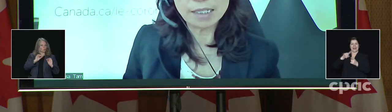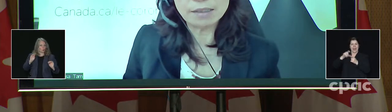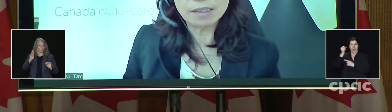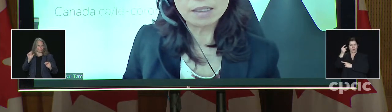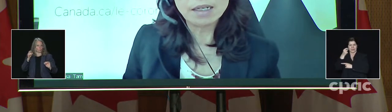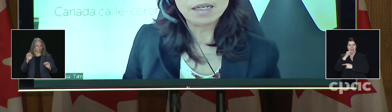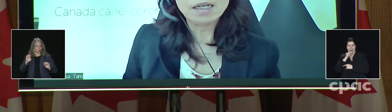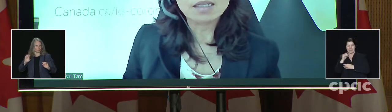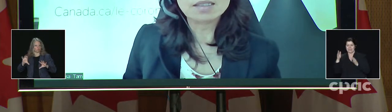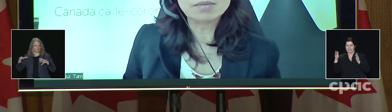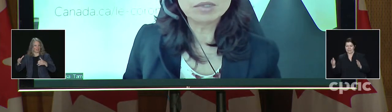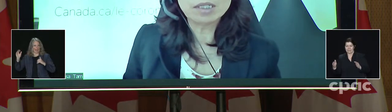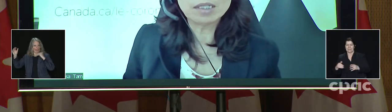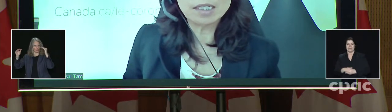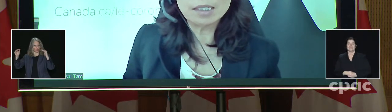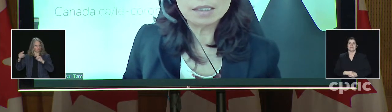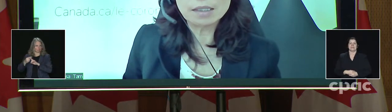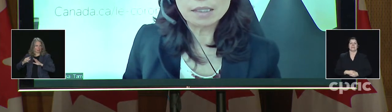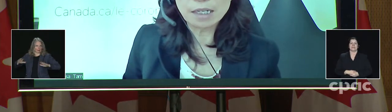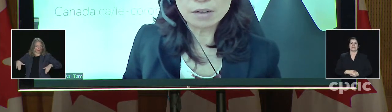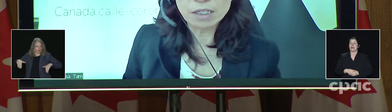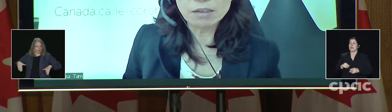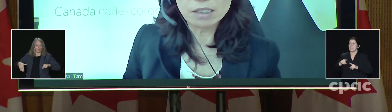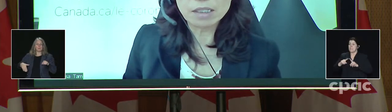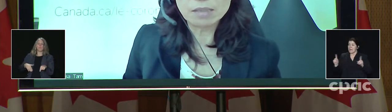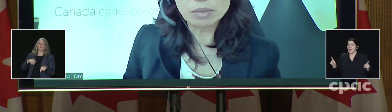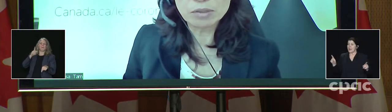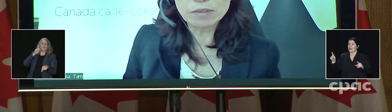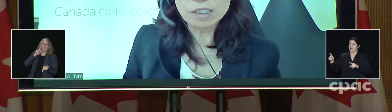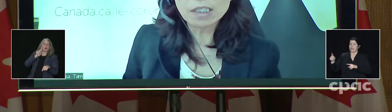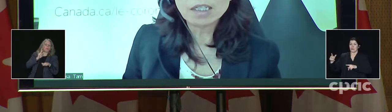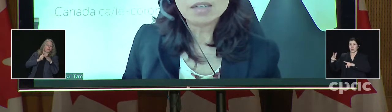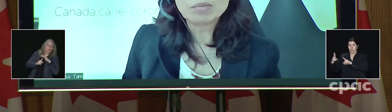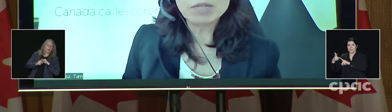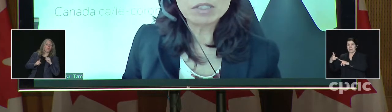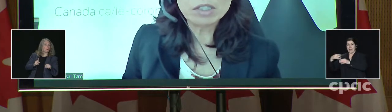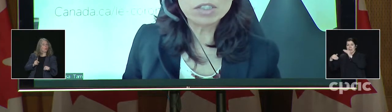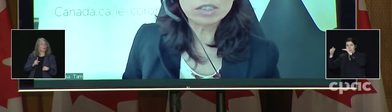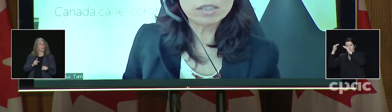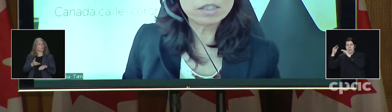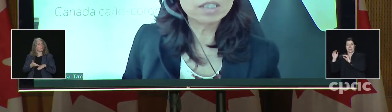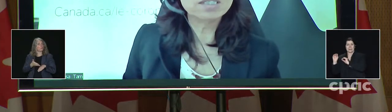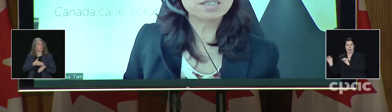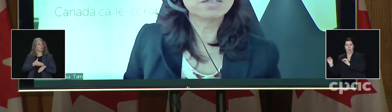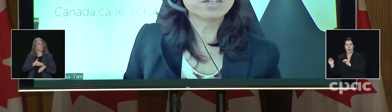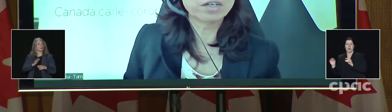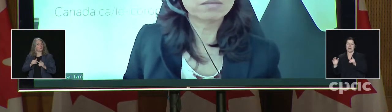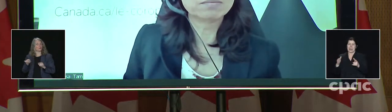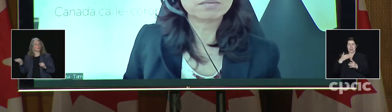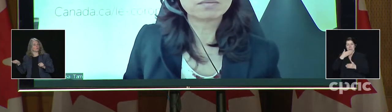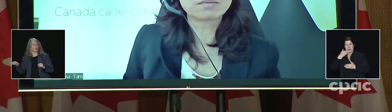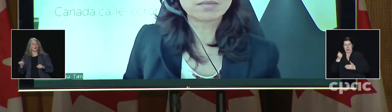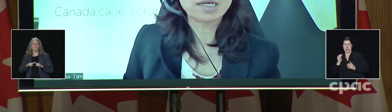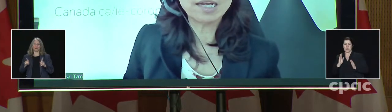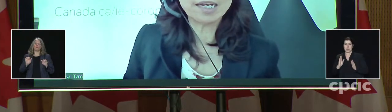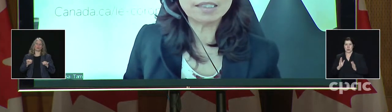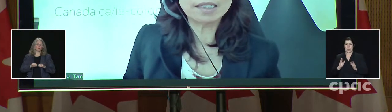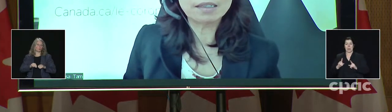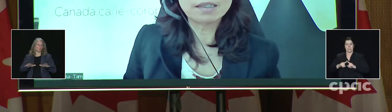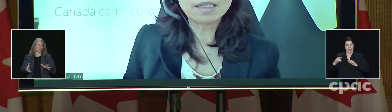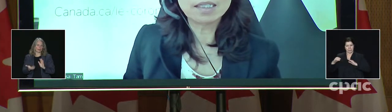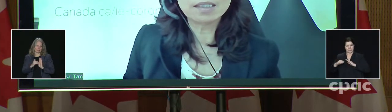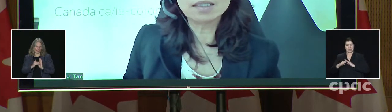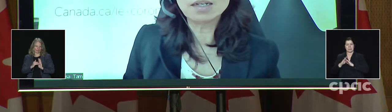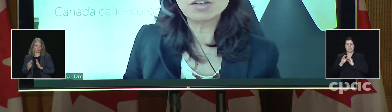to adults, the simulated scenario is improved, but resurgence could still occur.